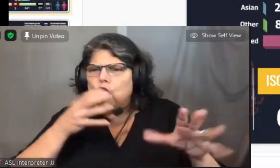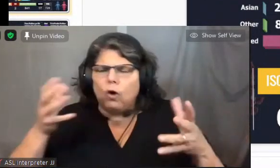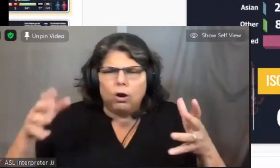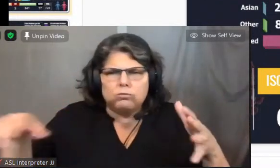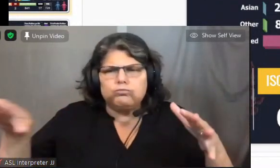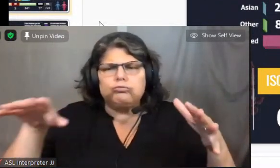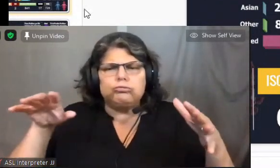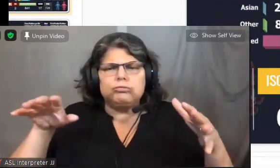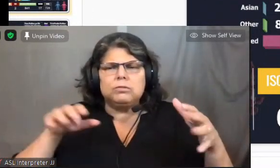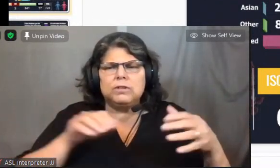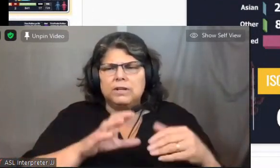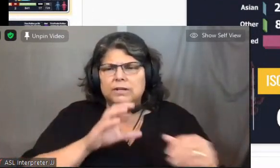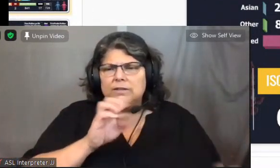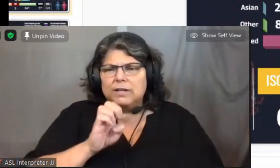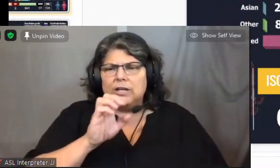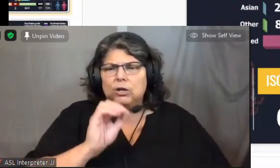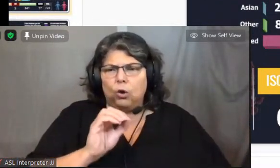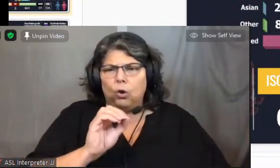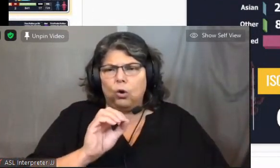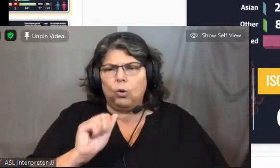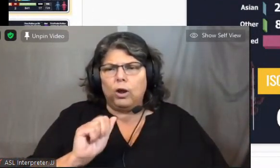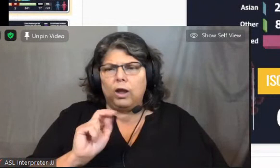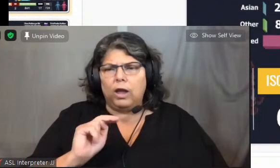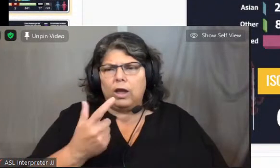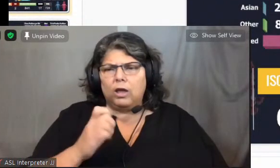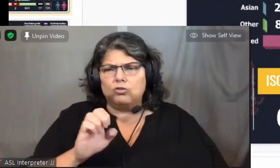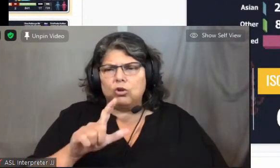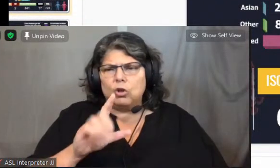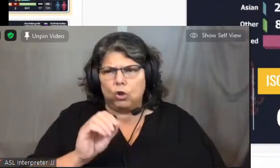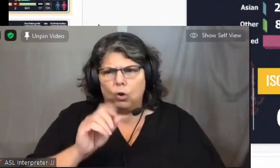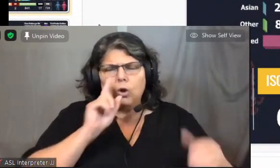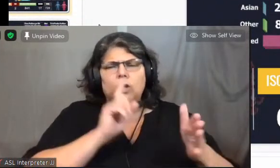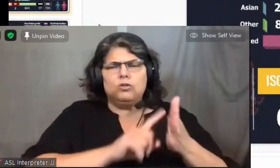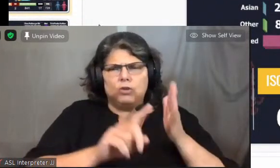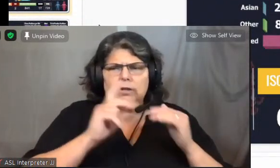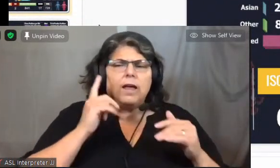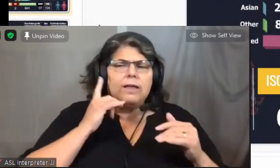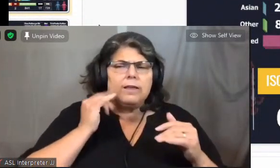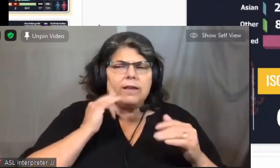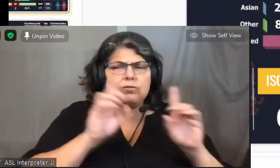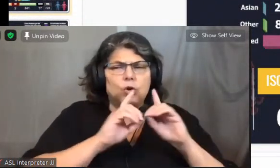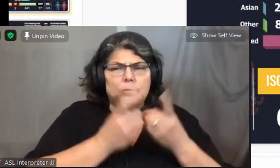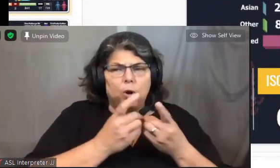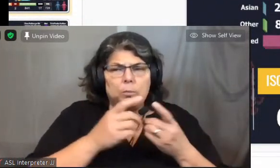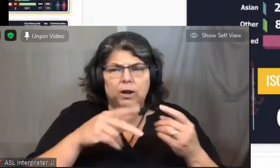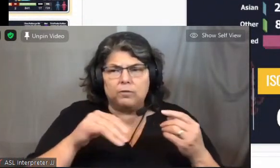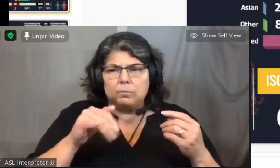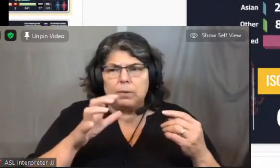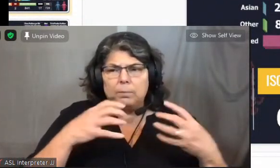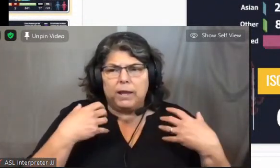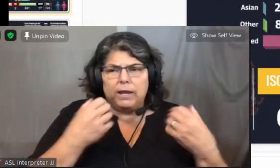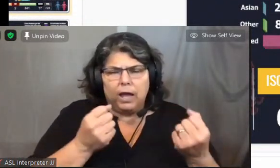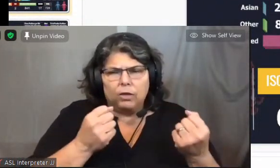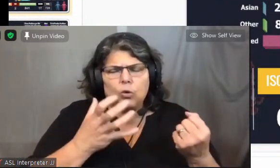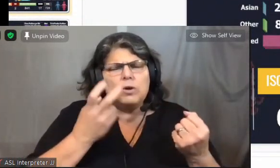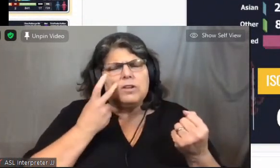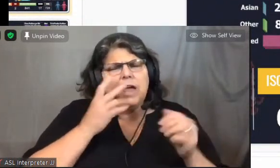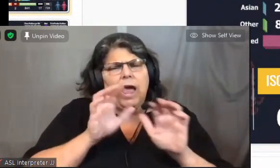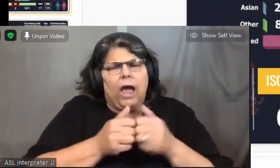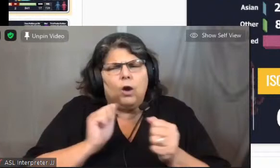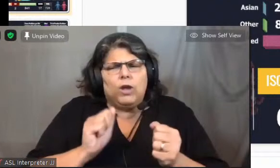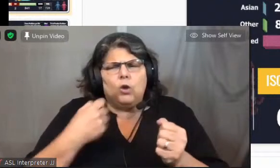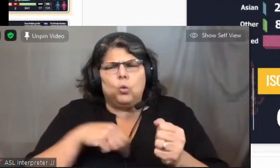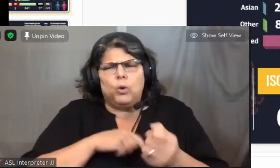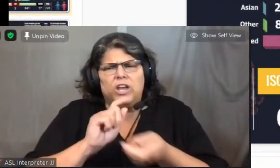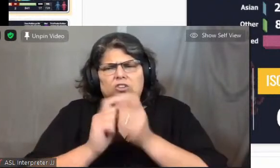has reviewed. The California Department of Public Health is very interested in figuring out how can we adjust this so that we're